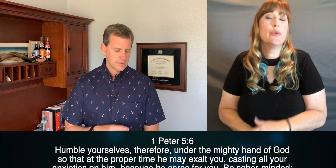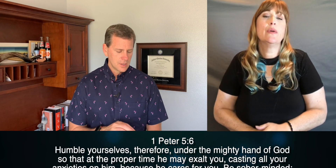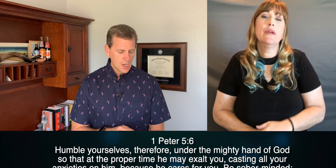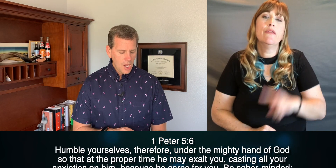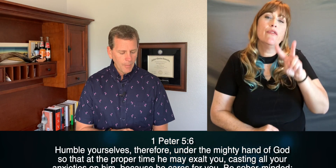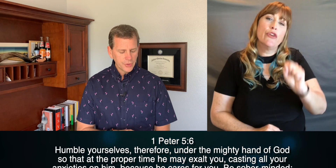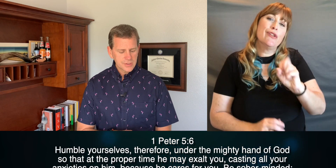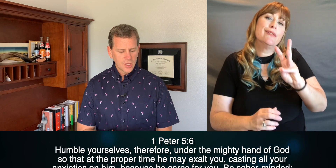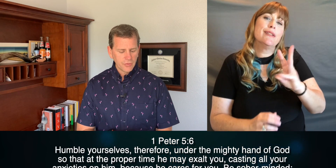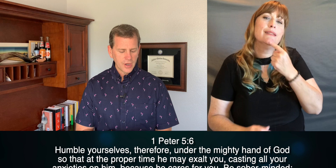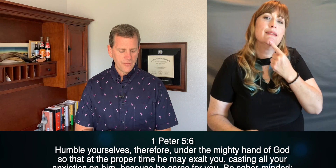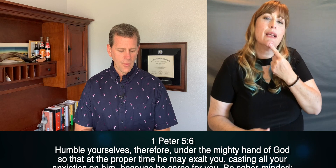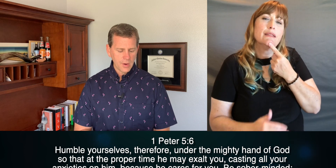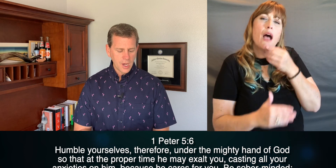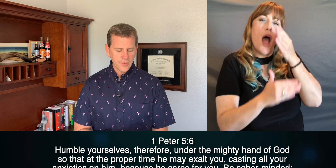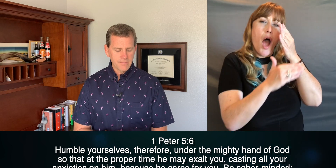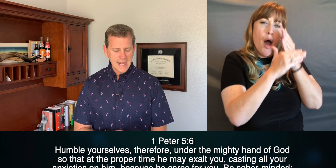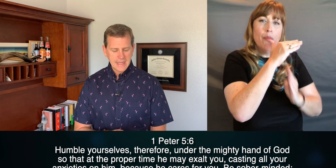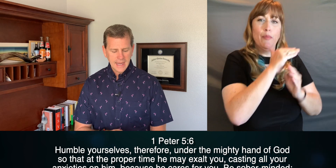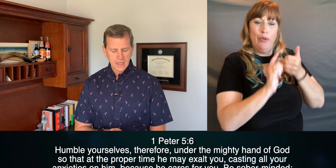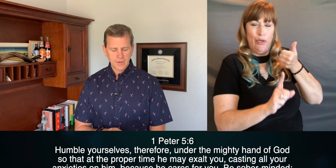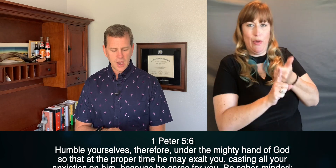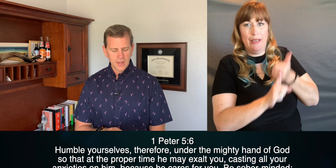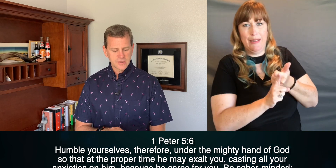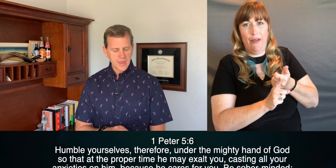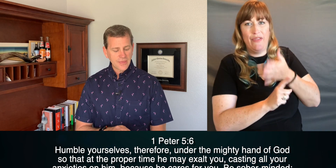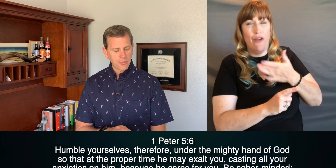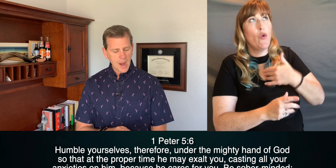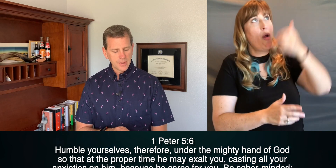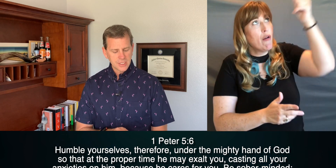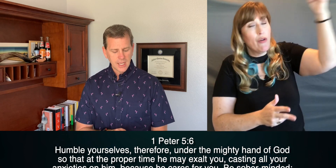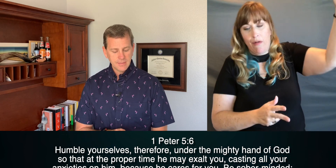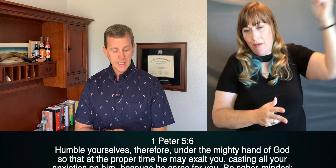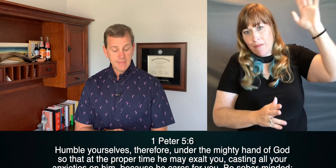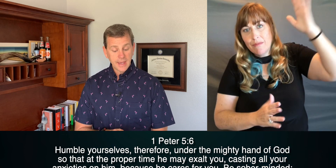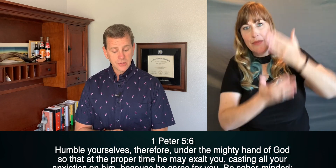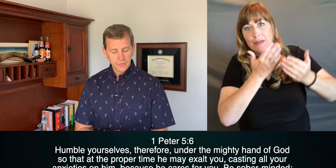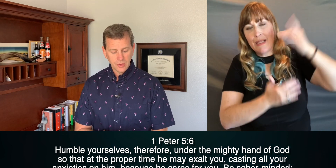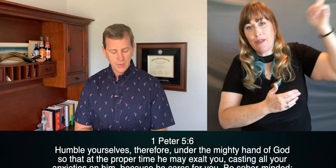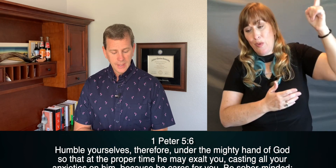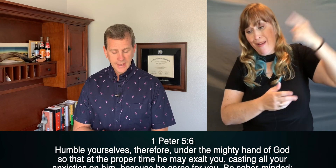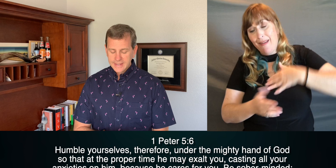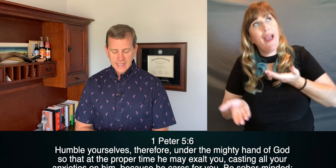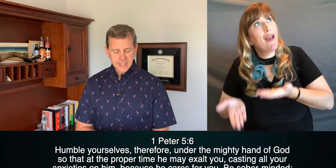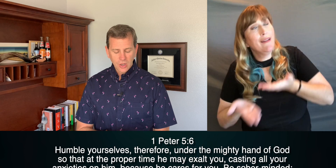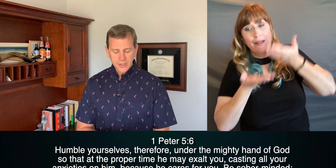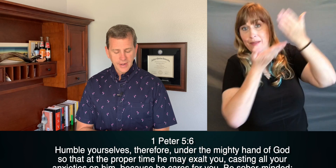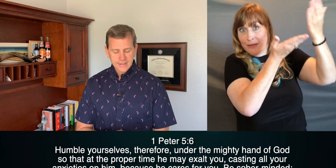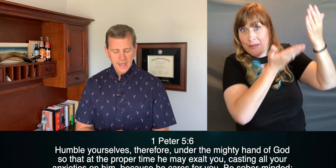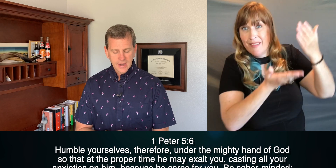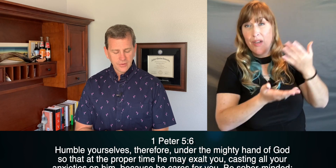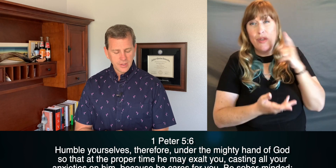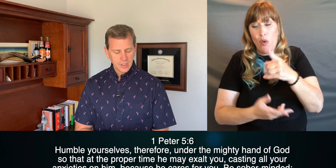this, "Humble yourselves, therefore, under the mighty hand of God, so that at the proper time he may exalt you, casting all